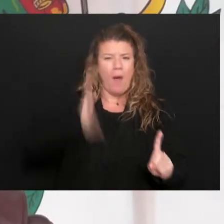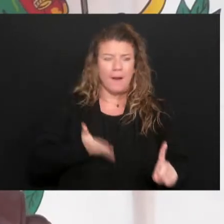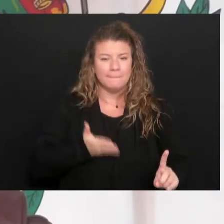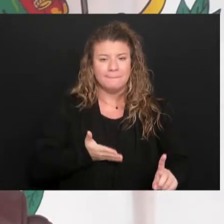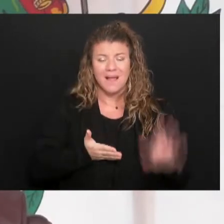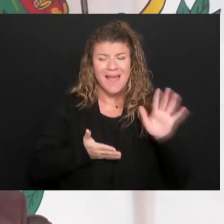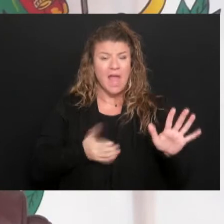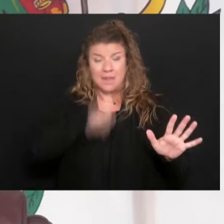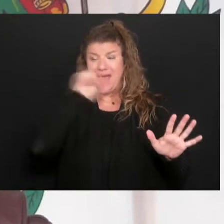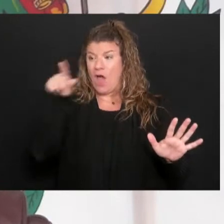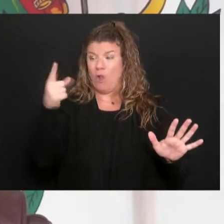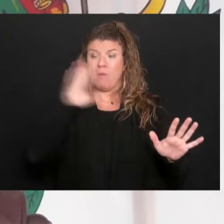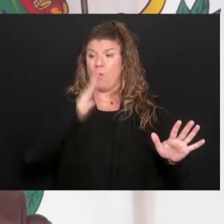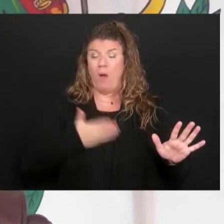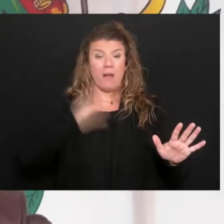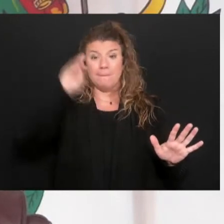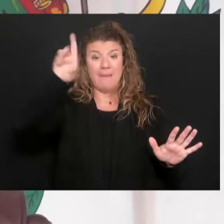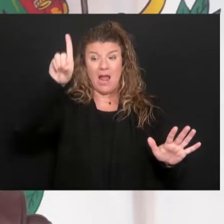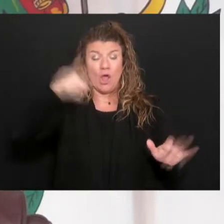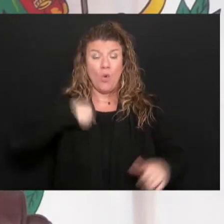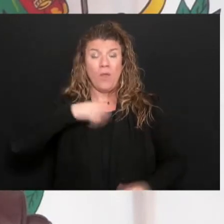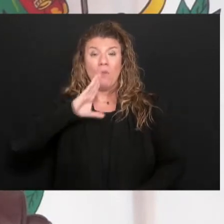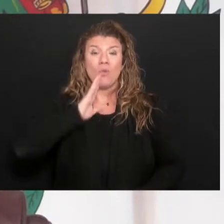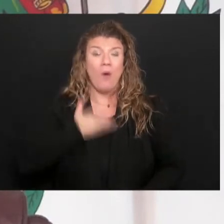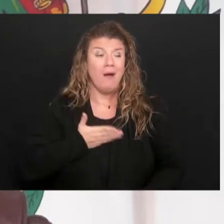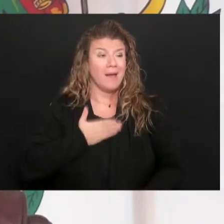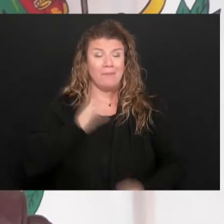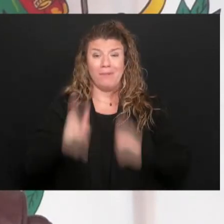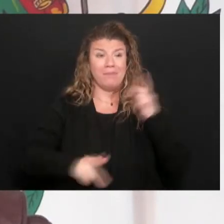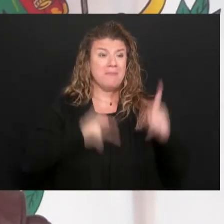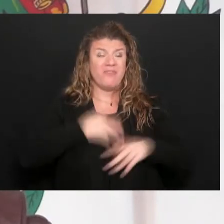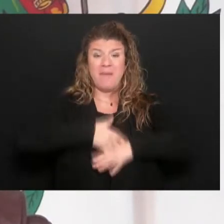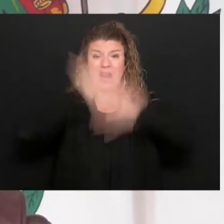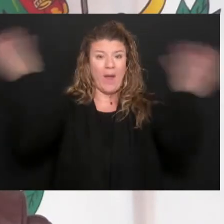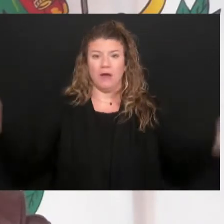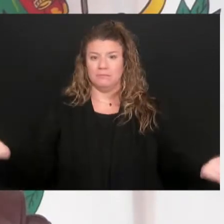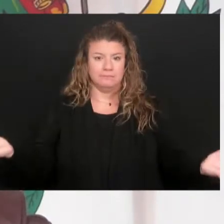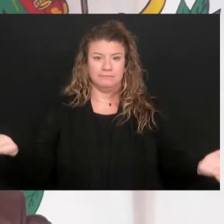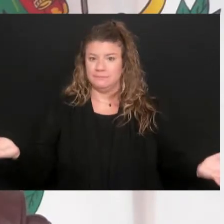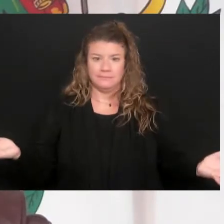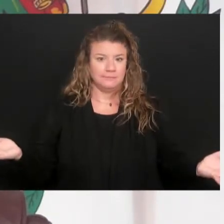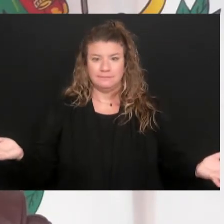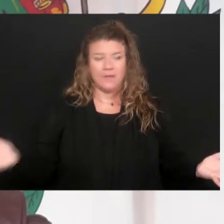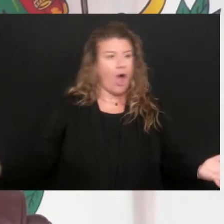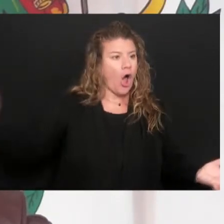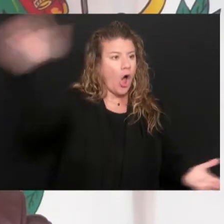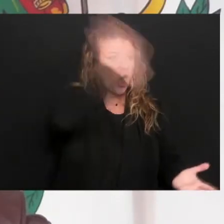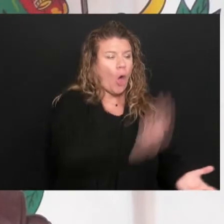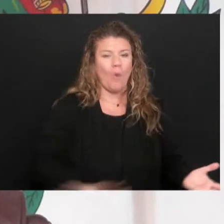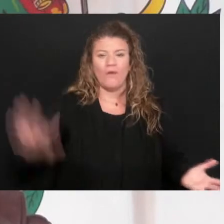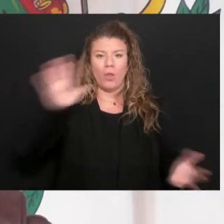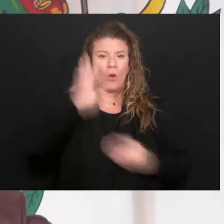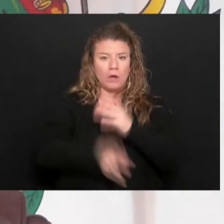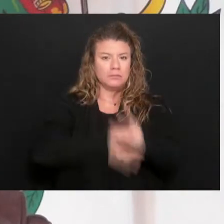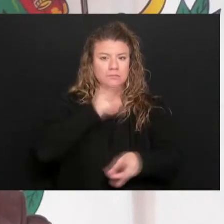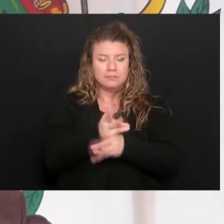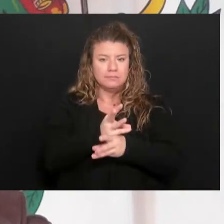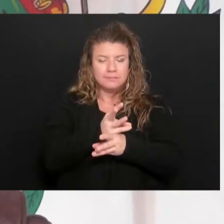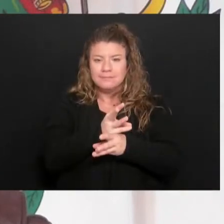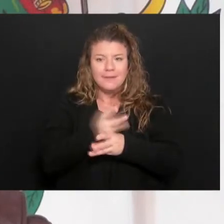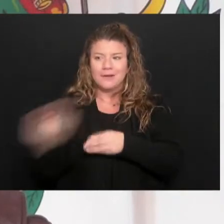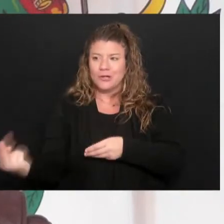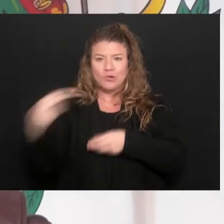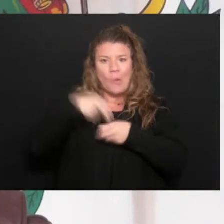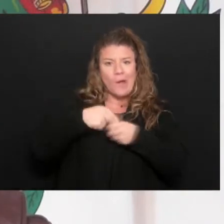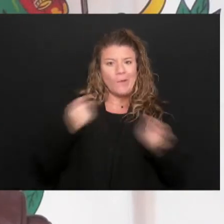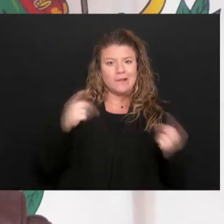folks from Maryland, we would welcome folks from all across this globe to West Virginia to join in what's going on